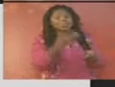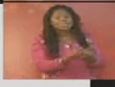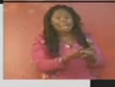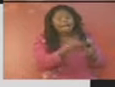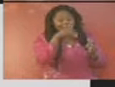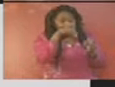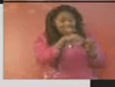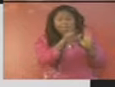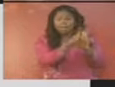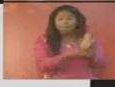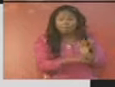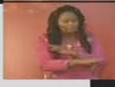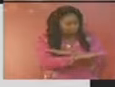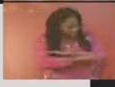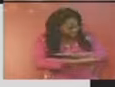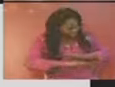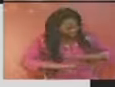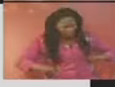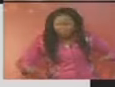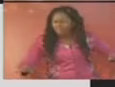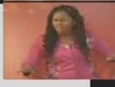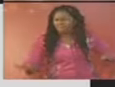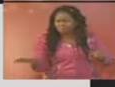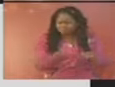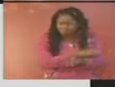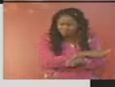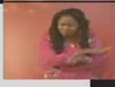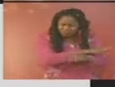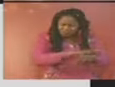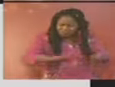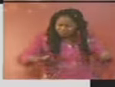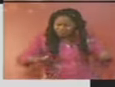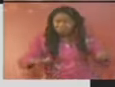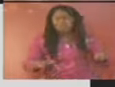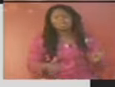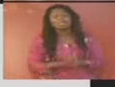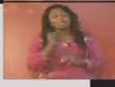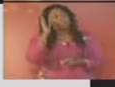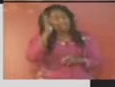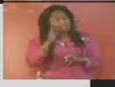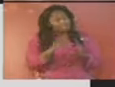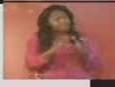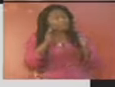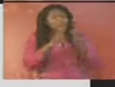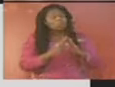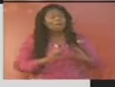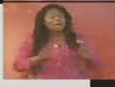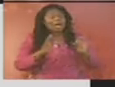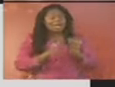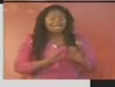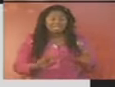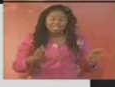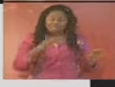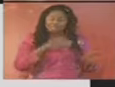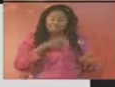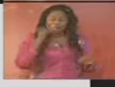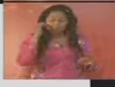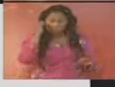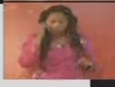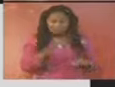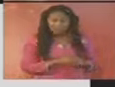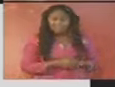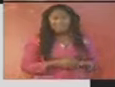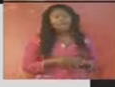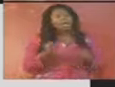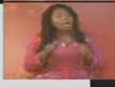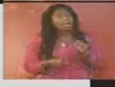That it is it. Sorry. It's going to be a very quiet home by me. Normally, my home is like a train station for